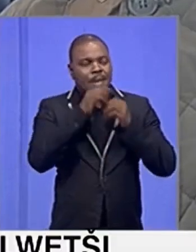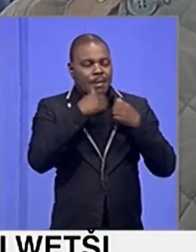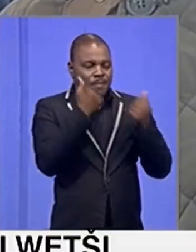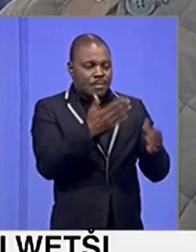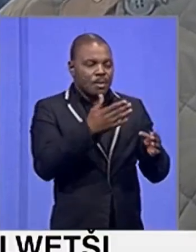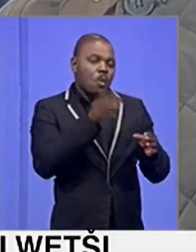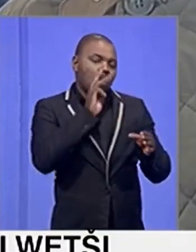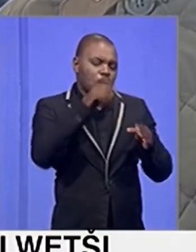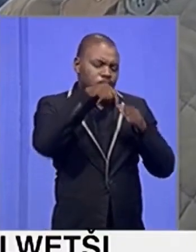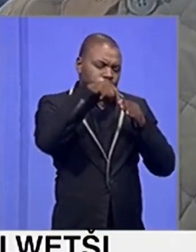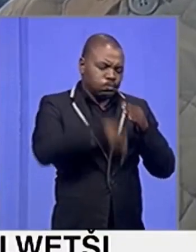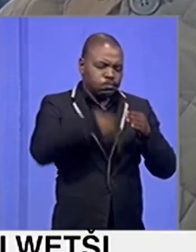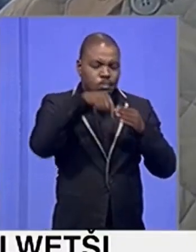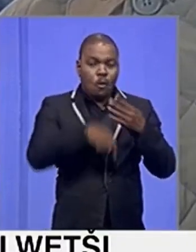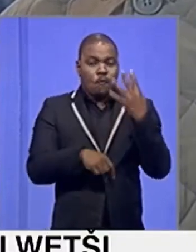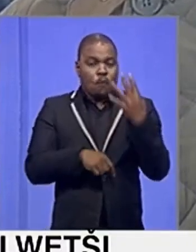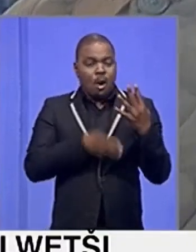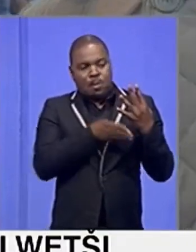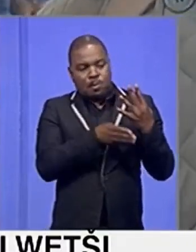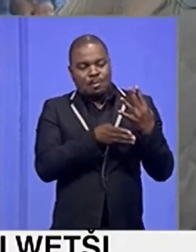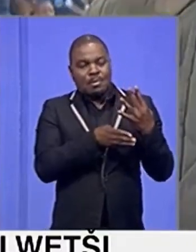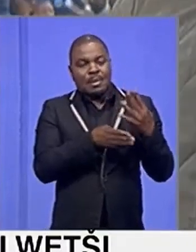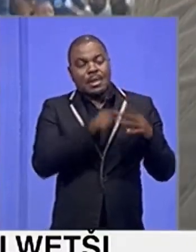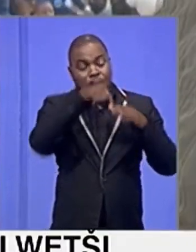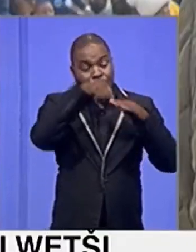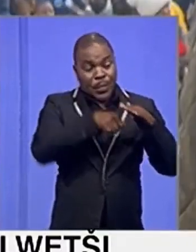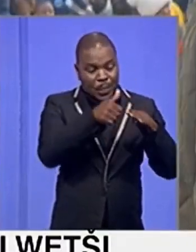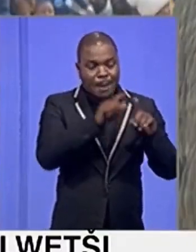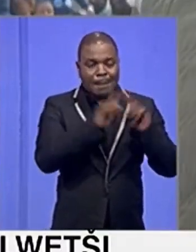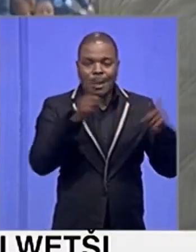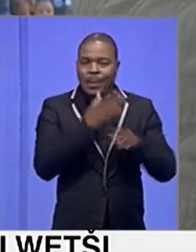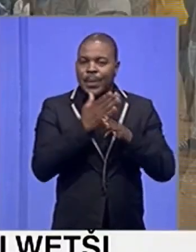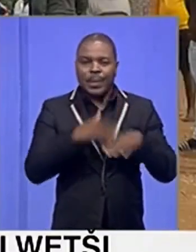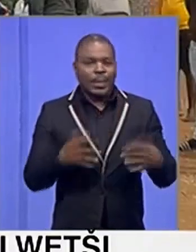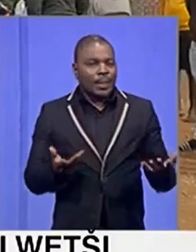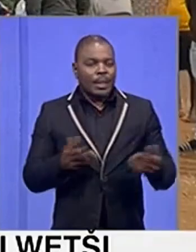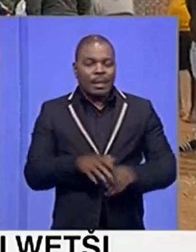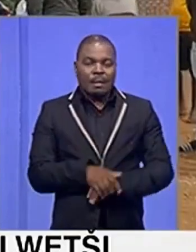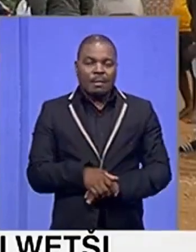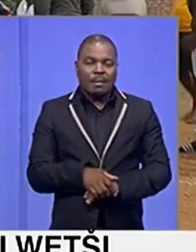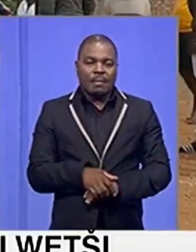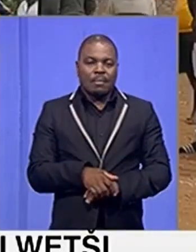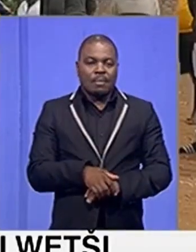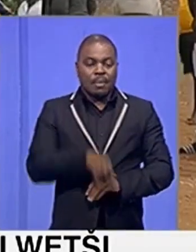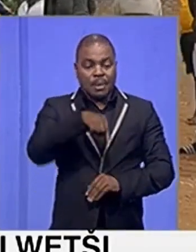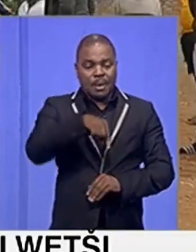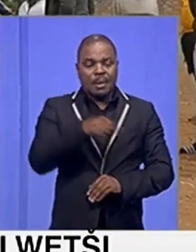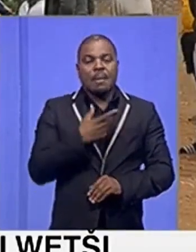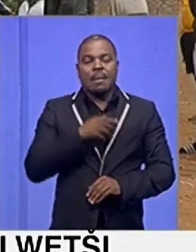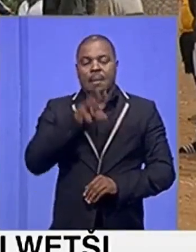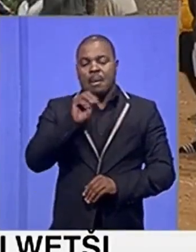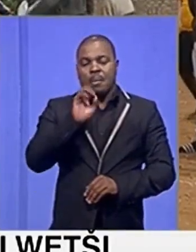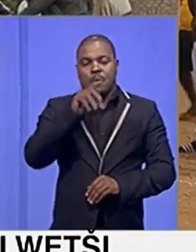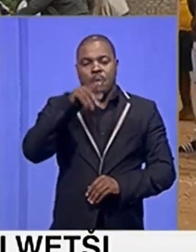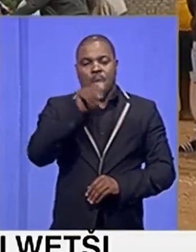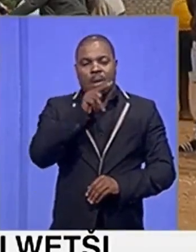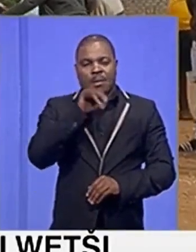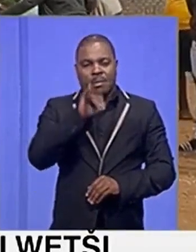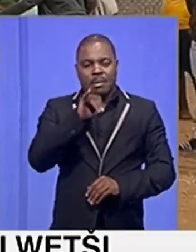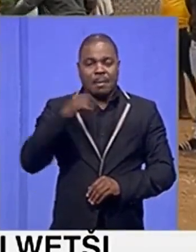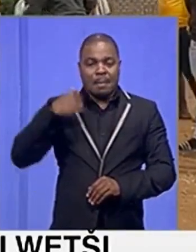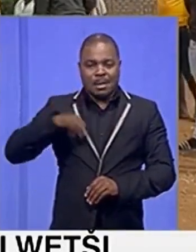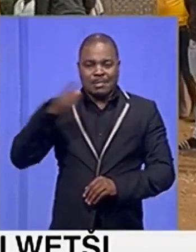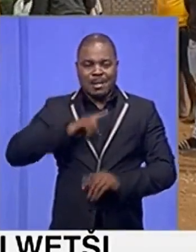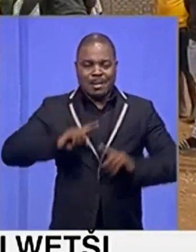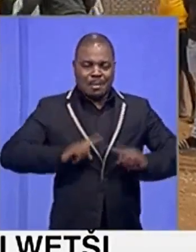4 boreholes in our village and still those boreholes are not even working at the moment. Masepala wa Selete sa Mopane o ganetšana le dipego tša gore